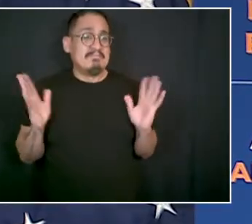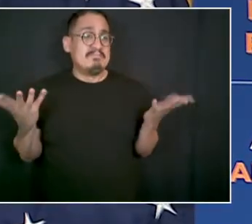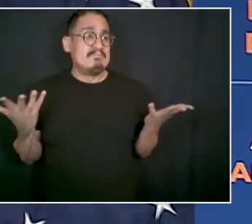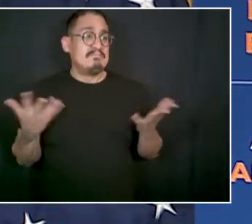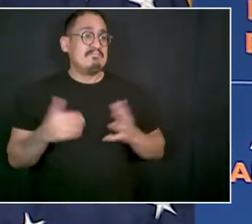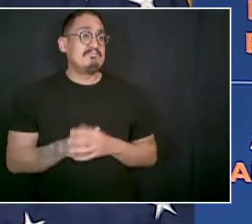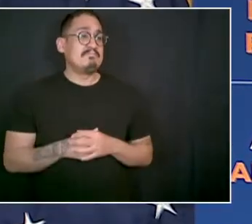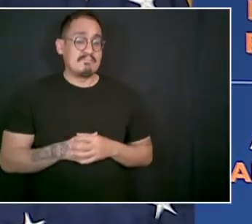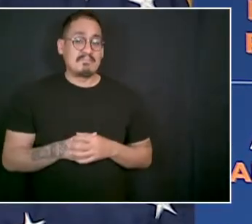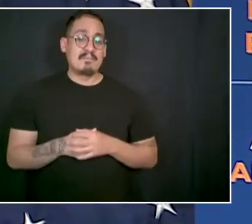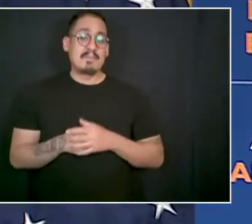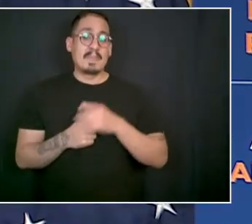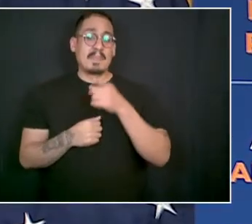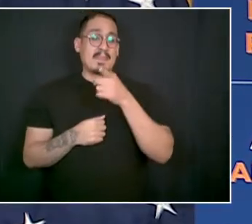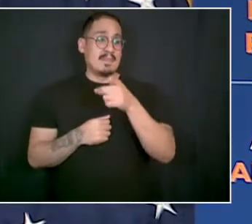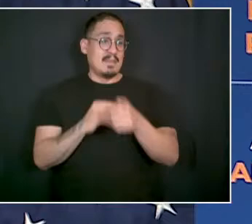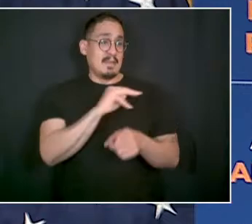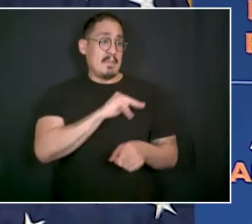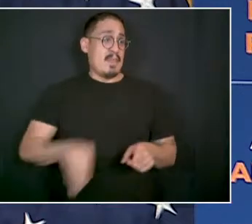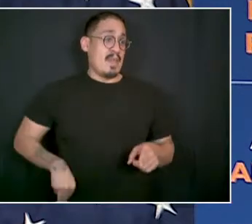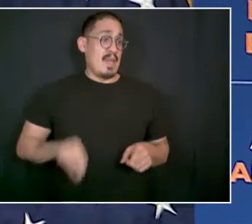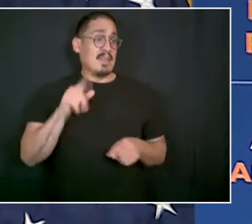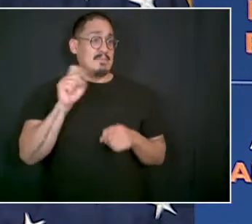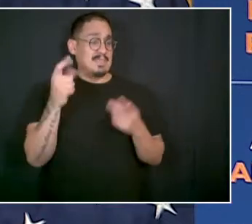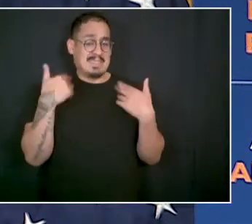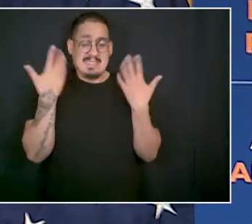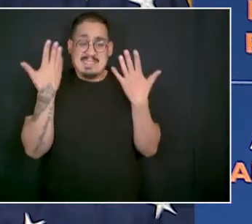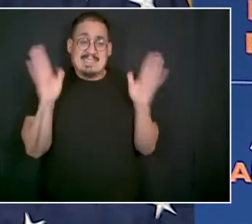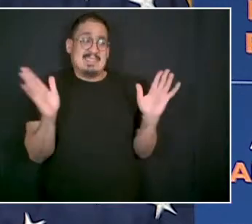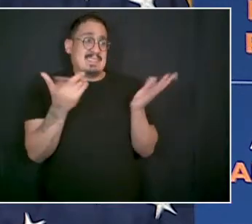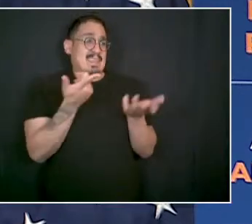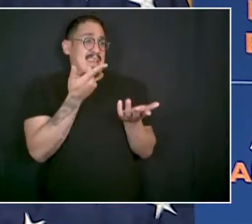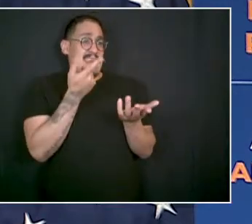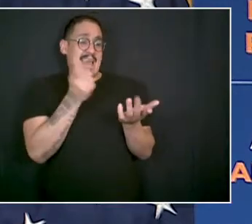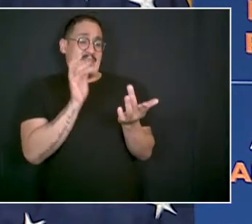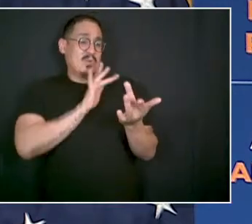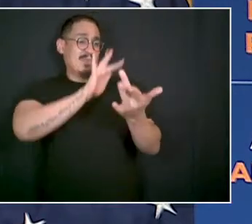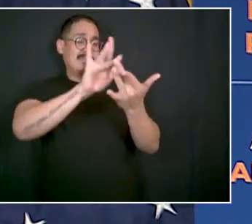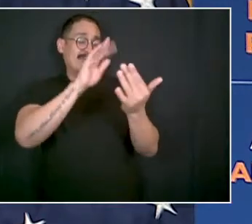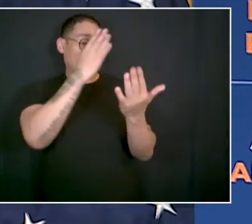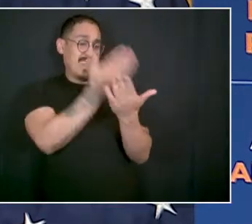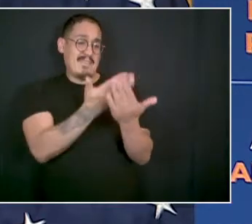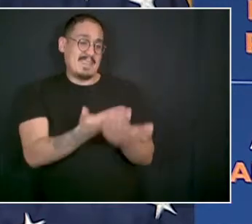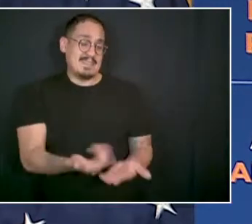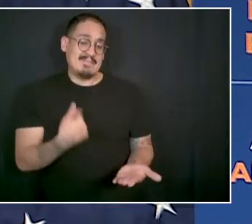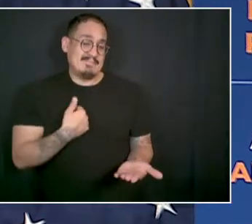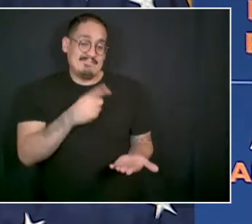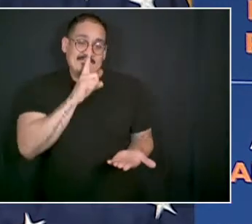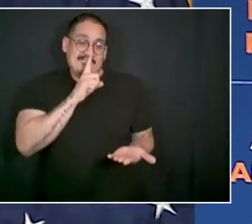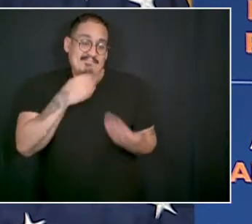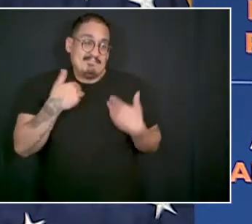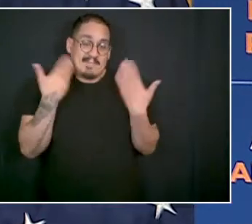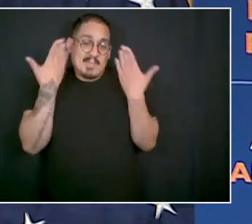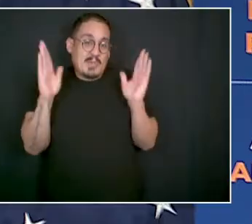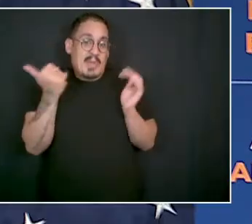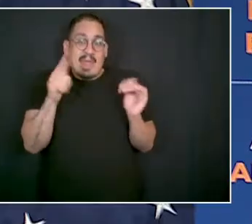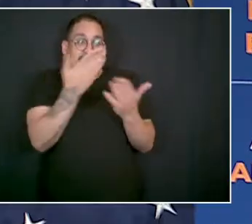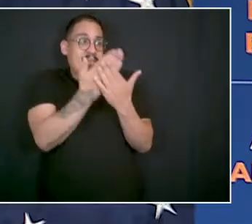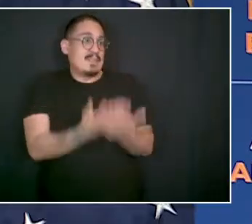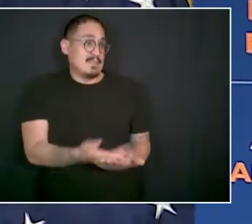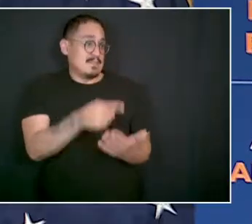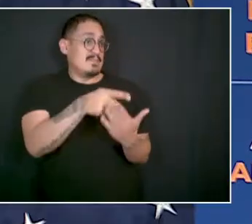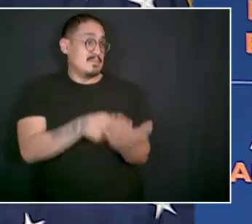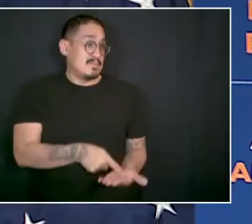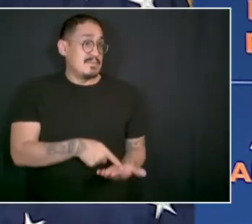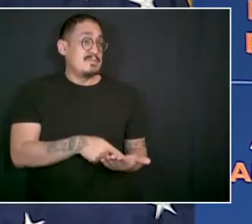tell you the extent of their evidence, and that's with HSI. But listen, I commend the secretary on her desire